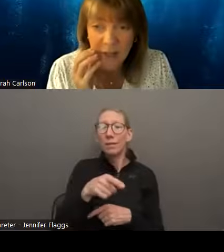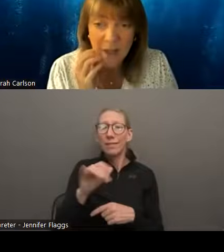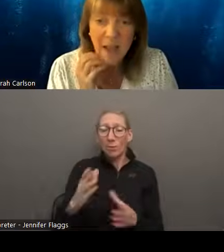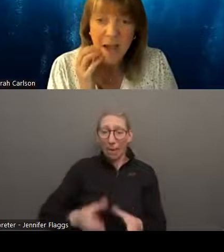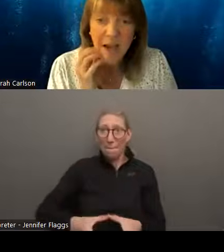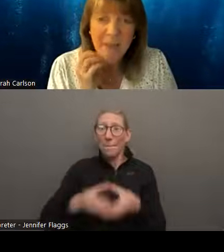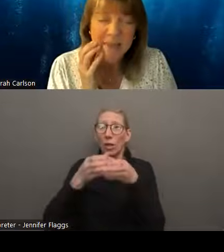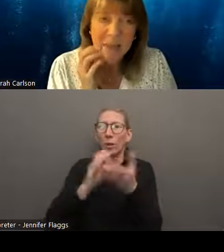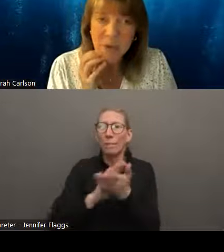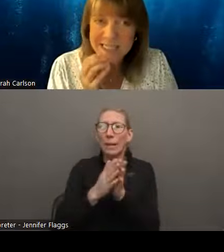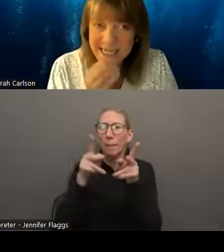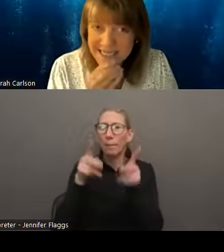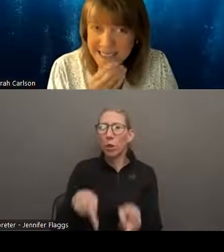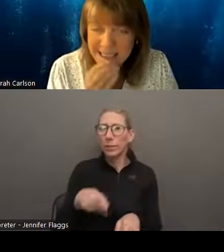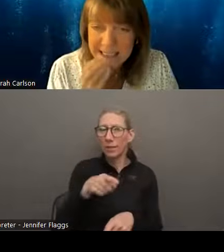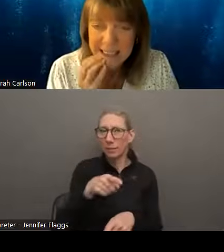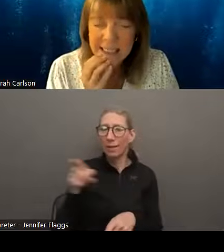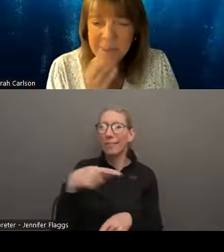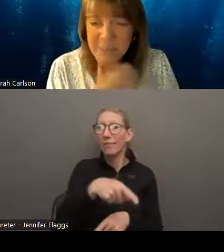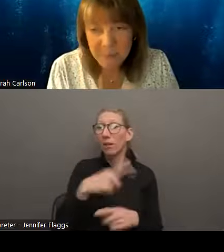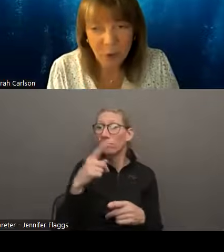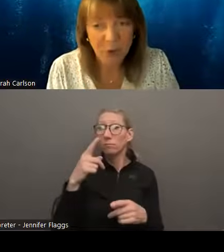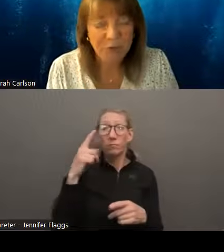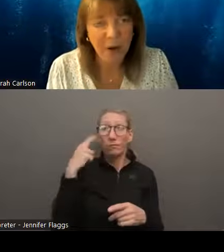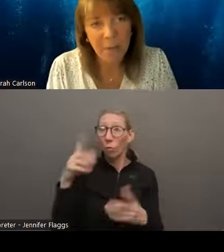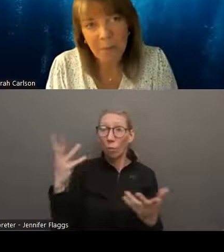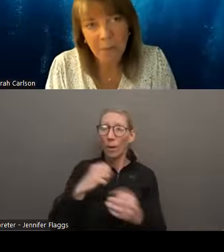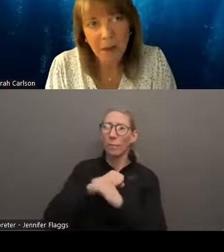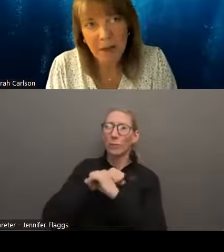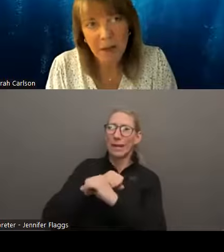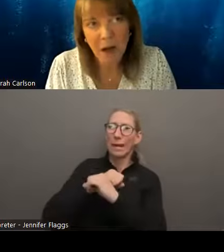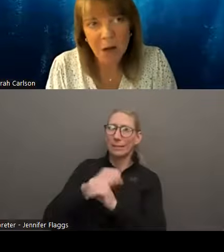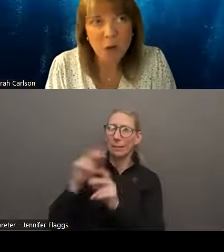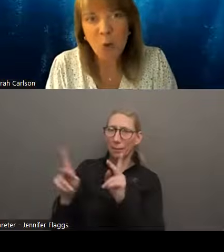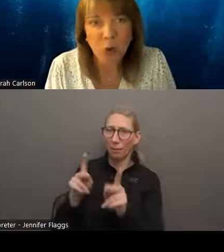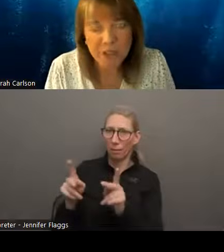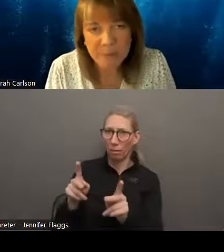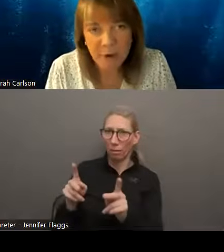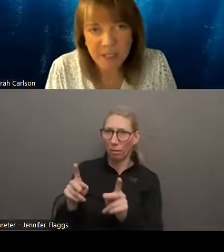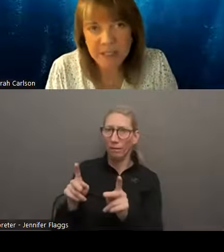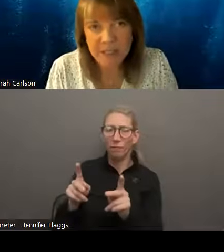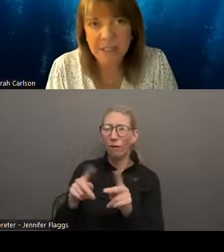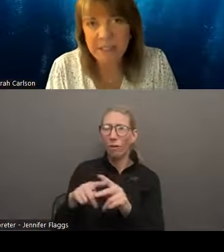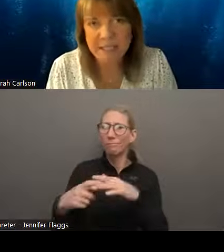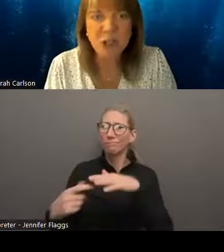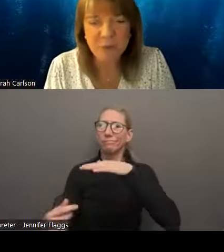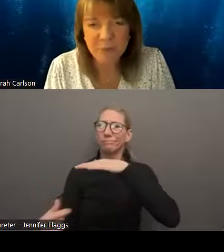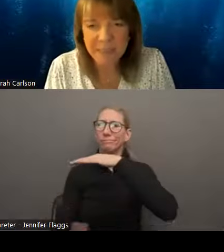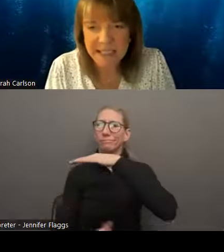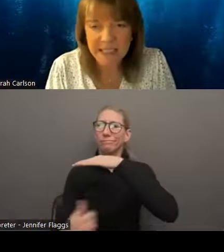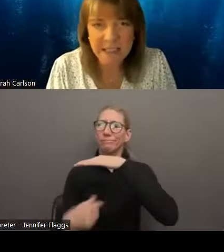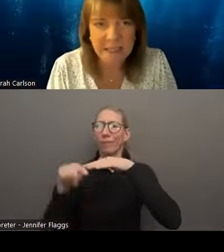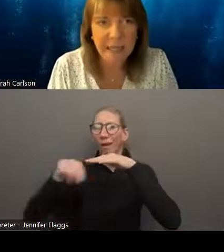pillars, and they protected people from underworld spirits,